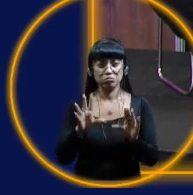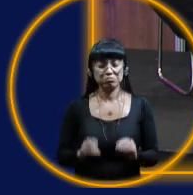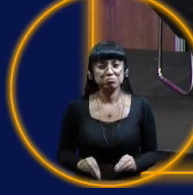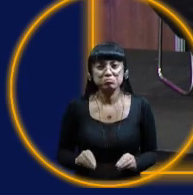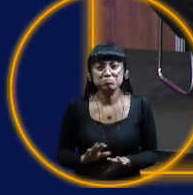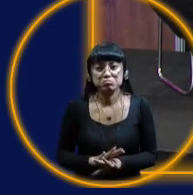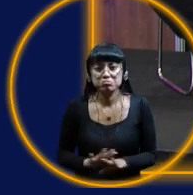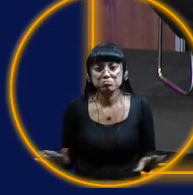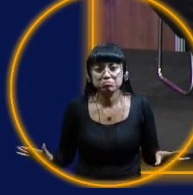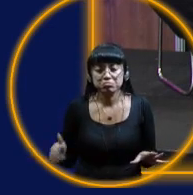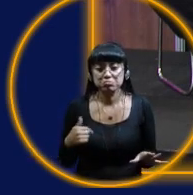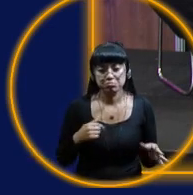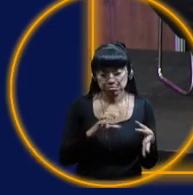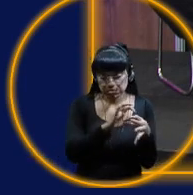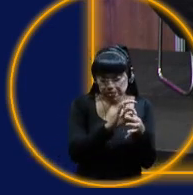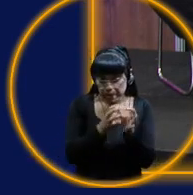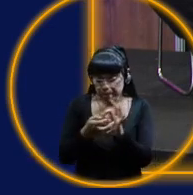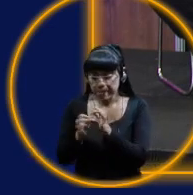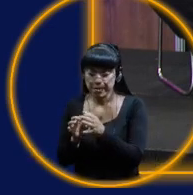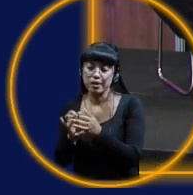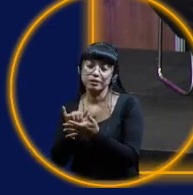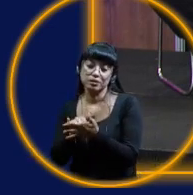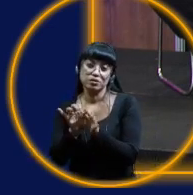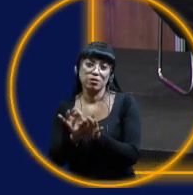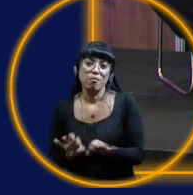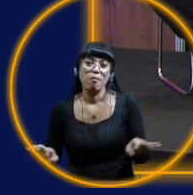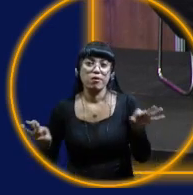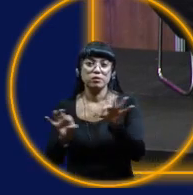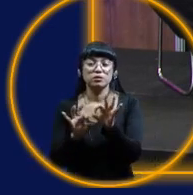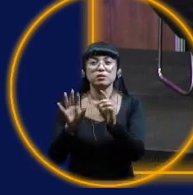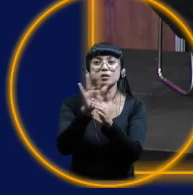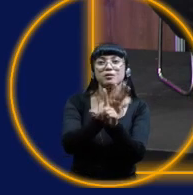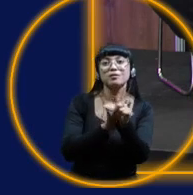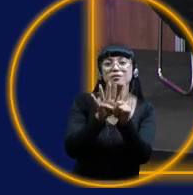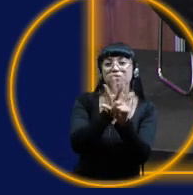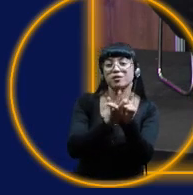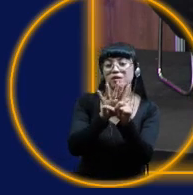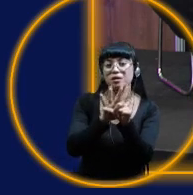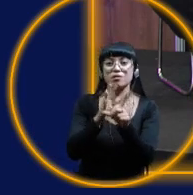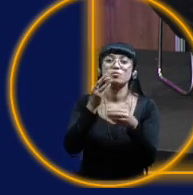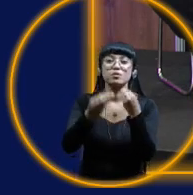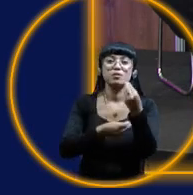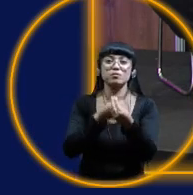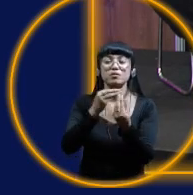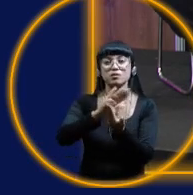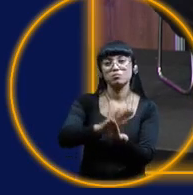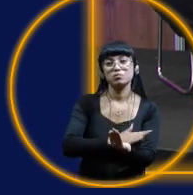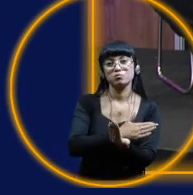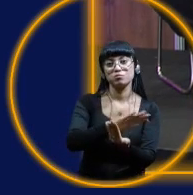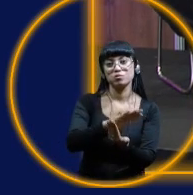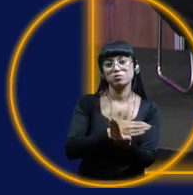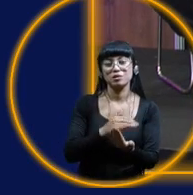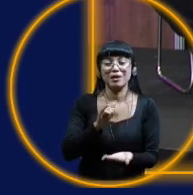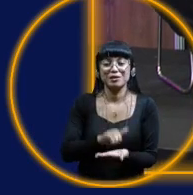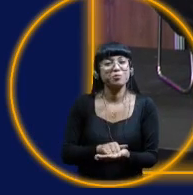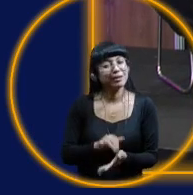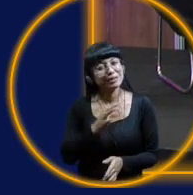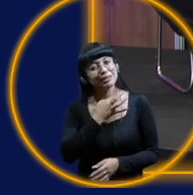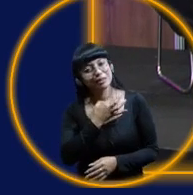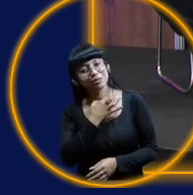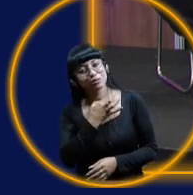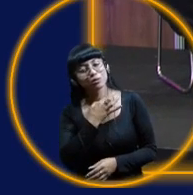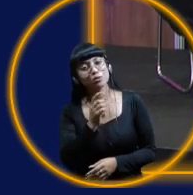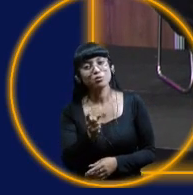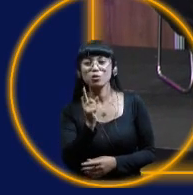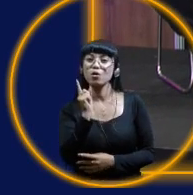always have videos when we made music, which is funny because we were focusing so hard